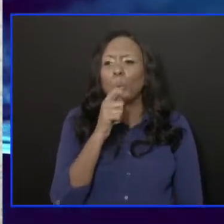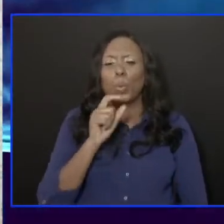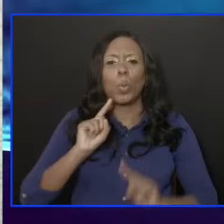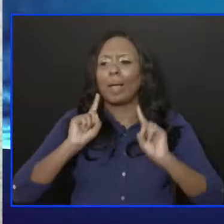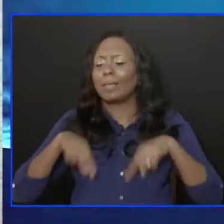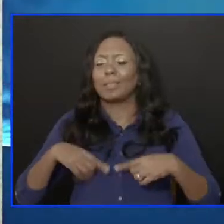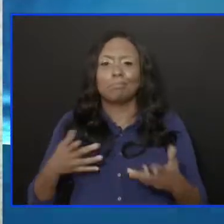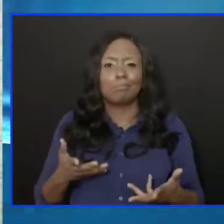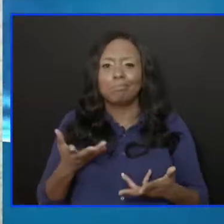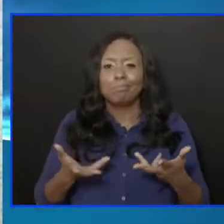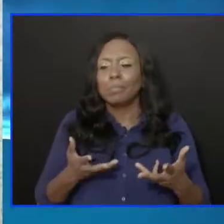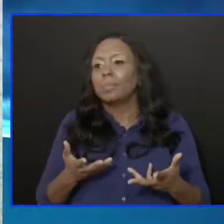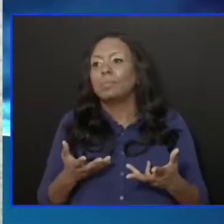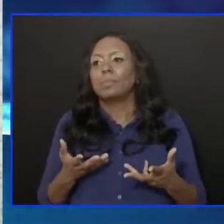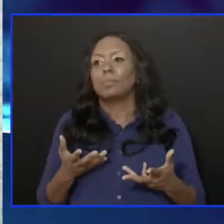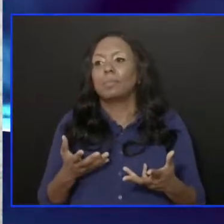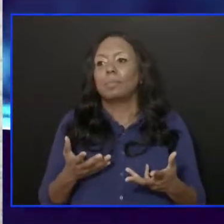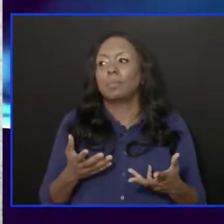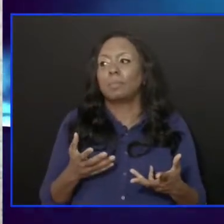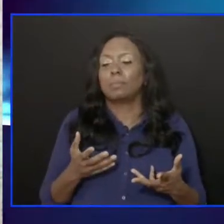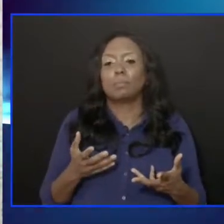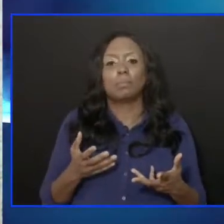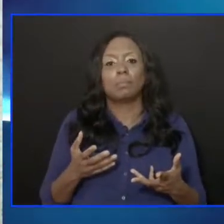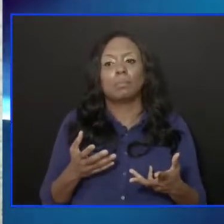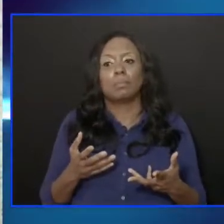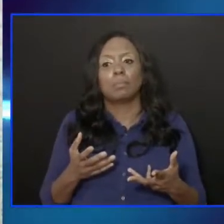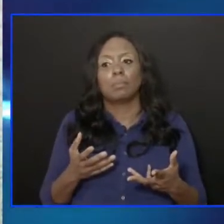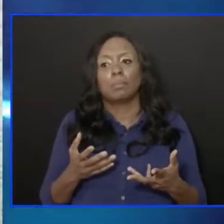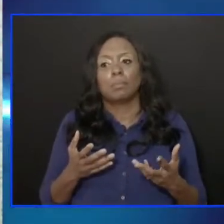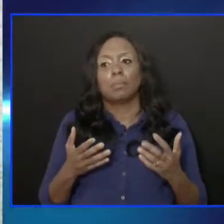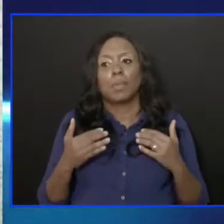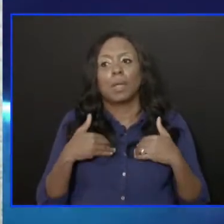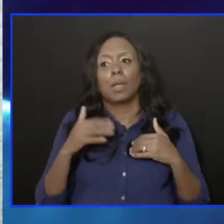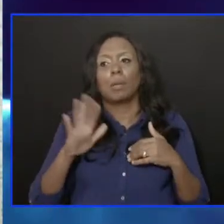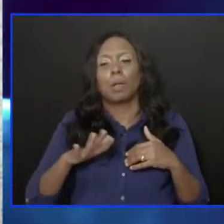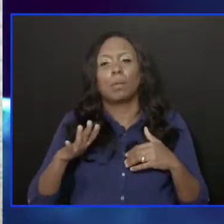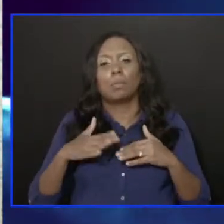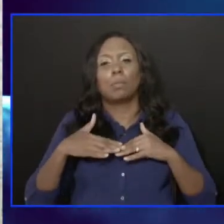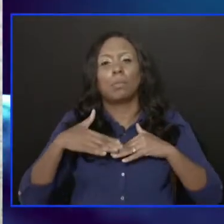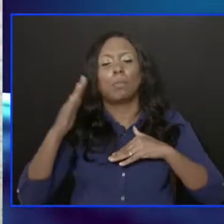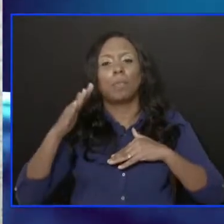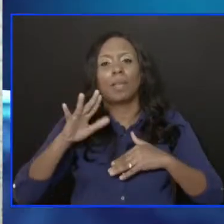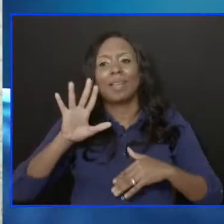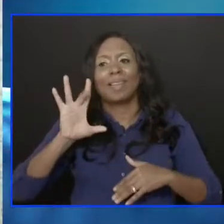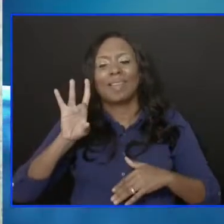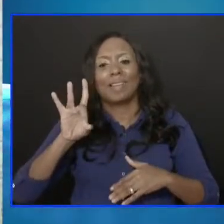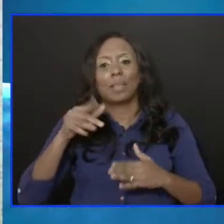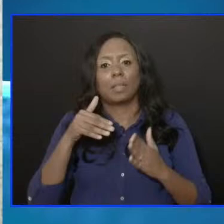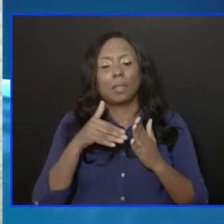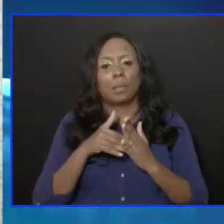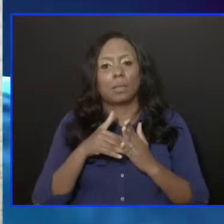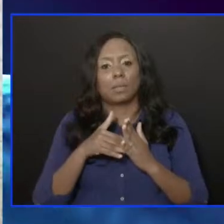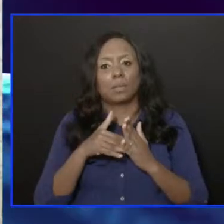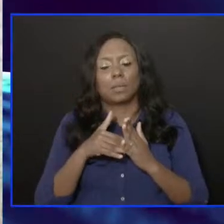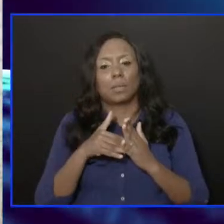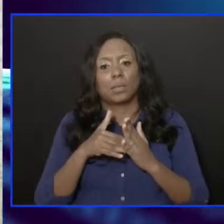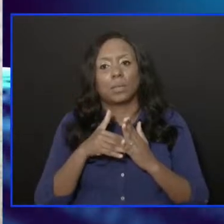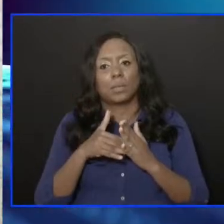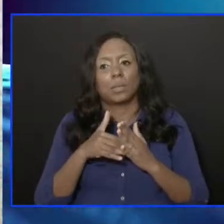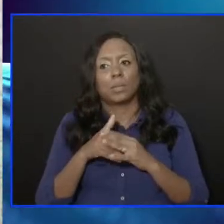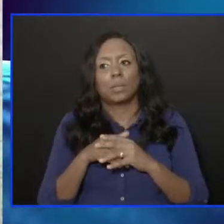numbers, we've had probably in excess of maybe 8,000 or so